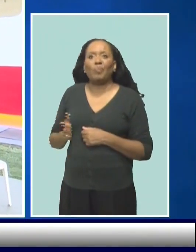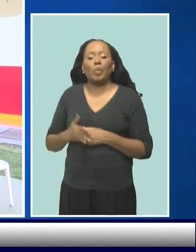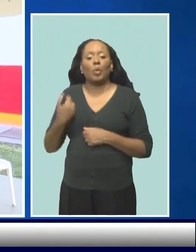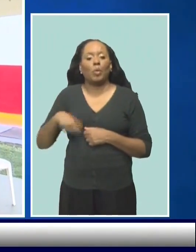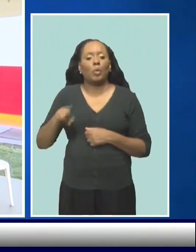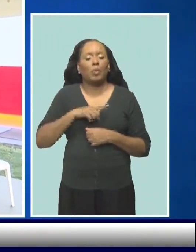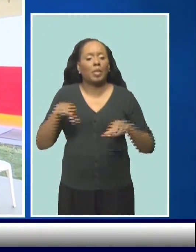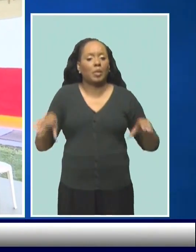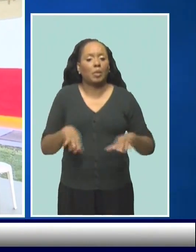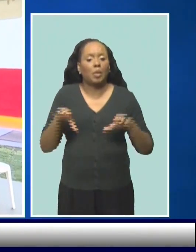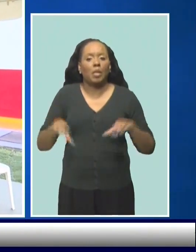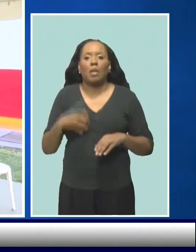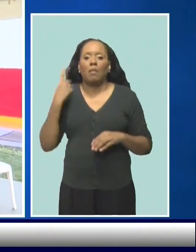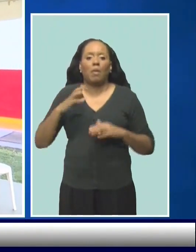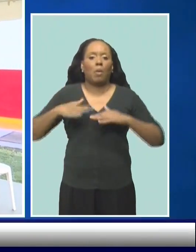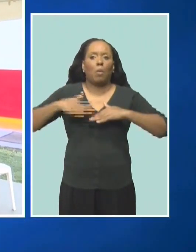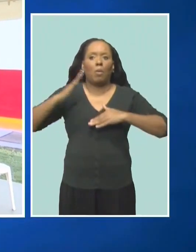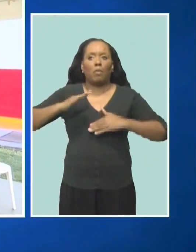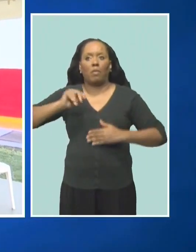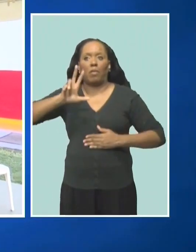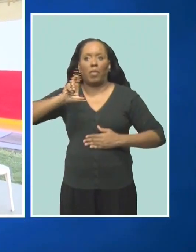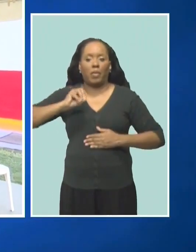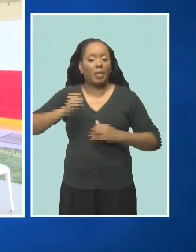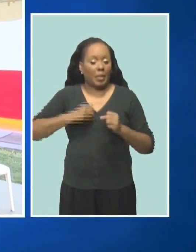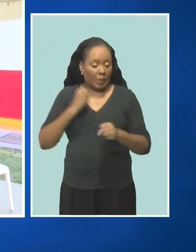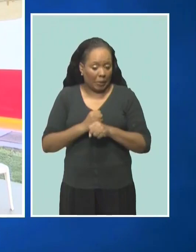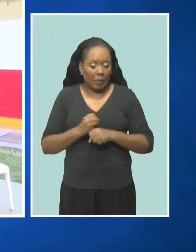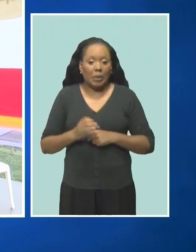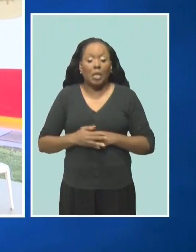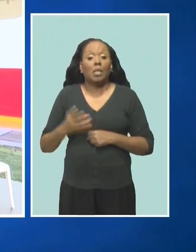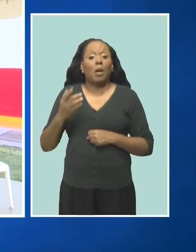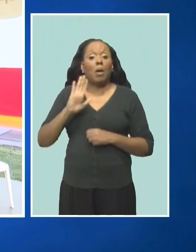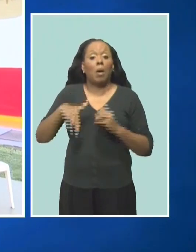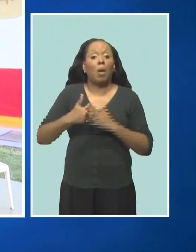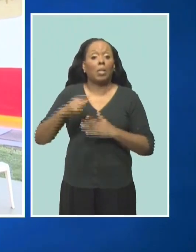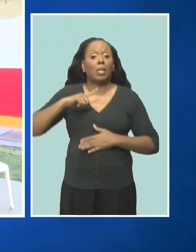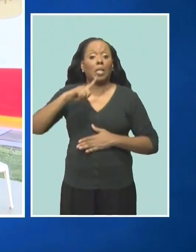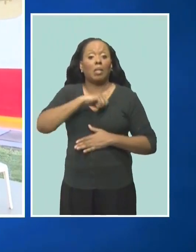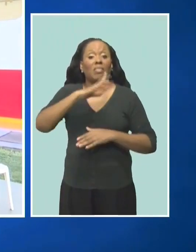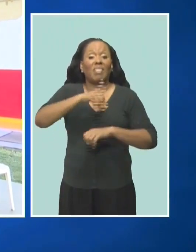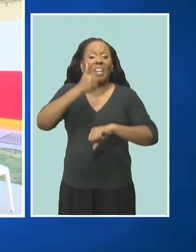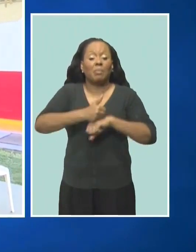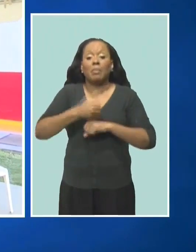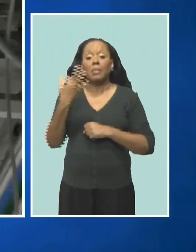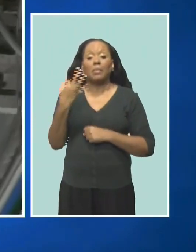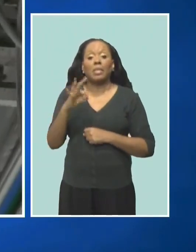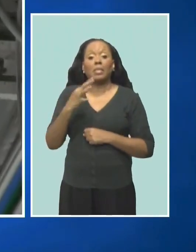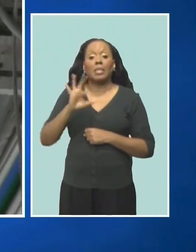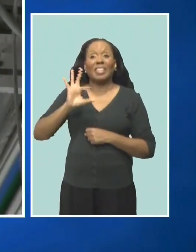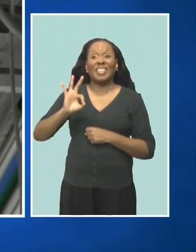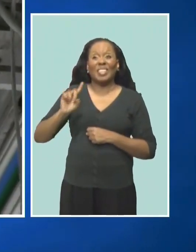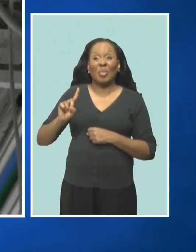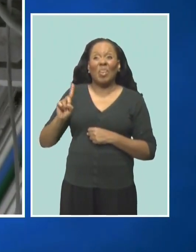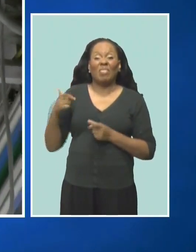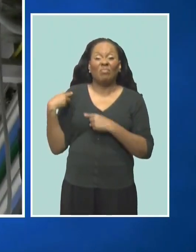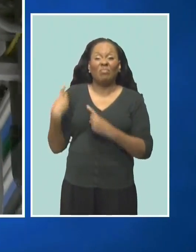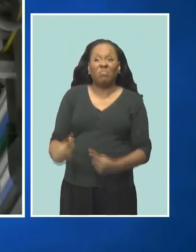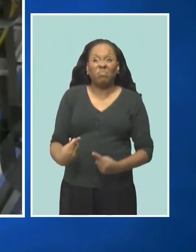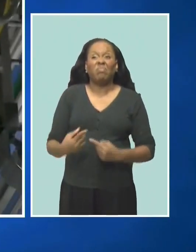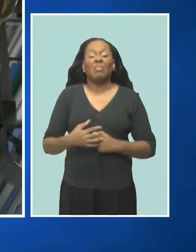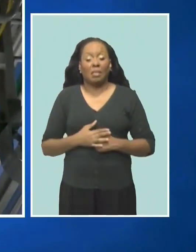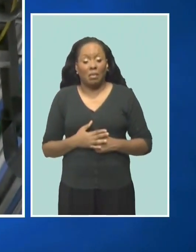We've been doing this now for 3 decades. The deposit legislation has been in place since 1991. And from then to